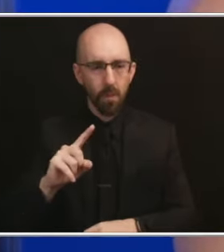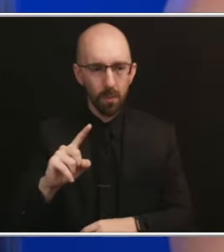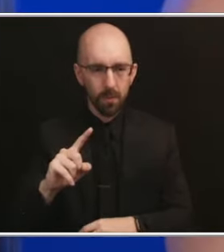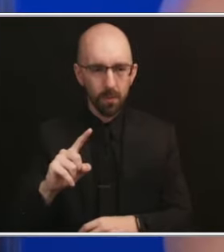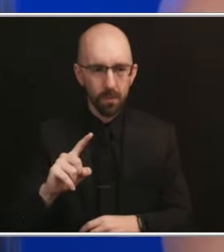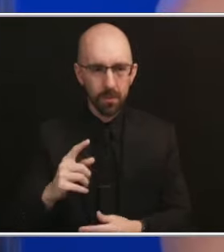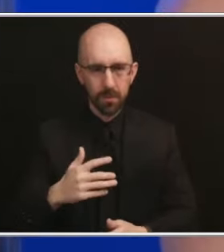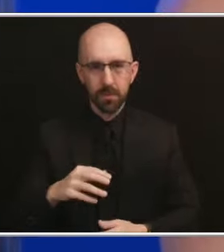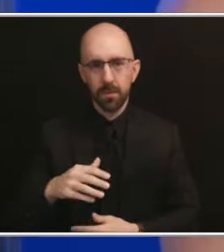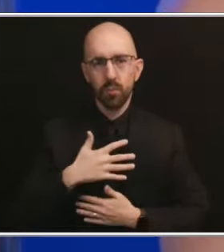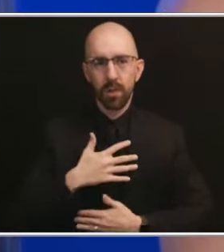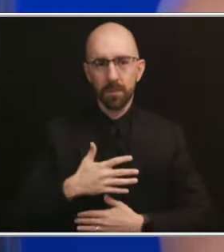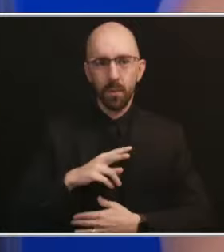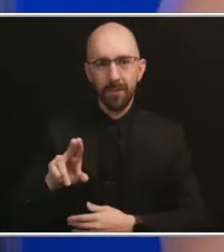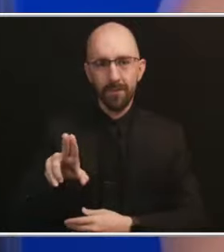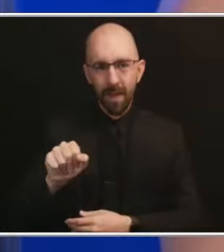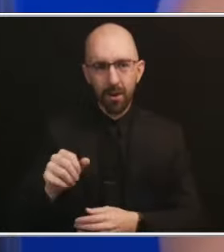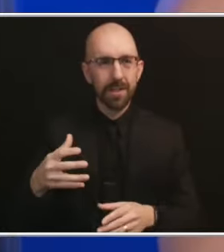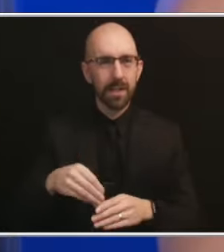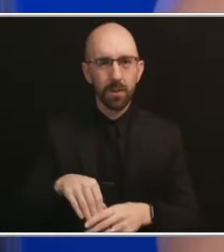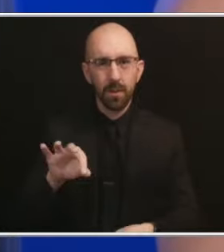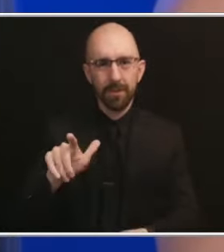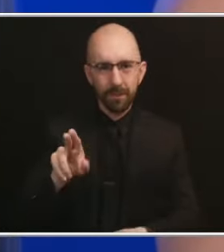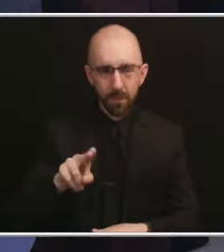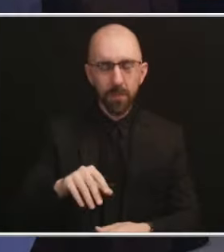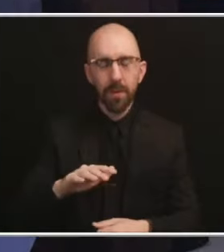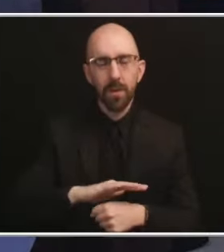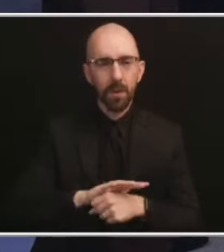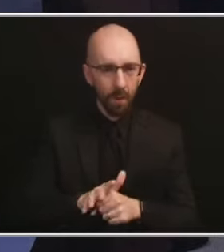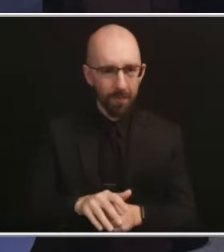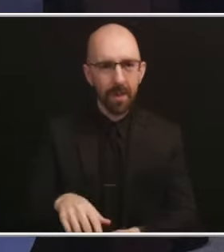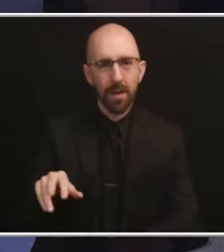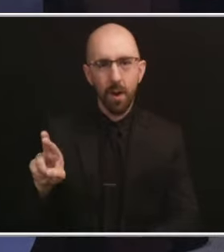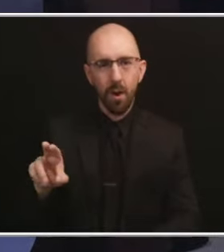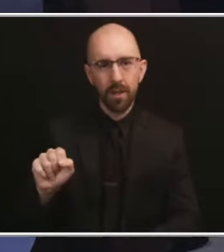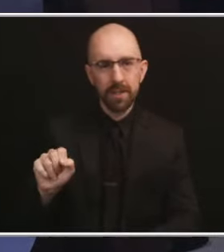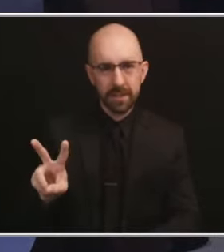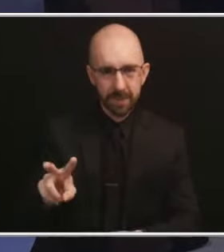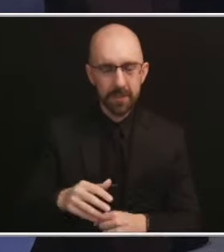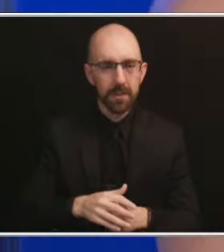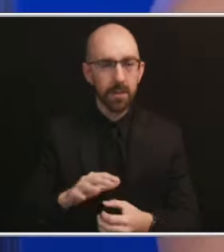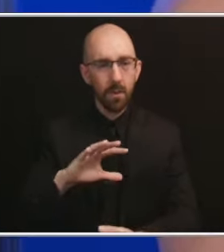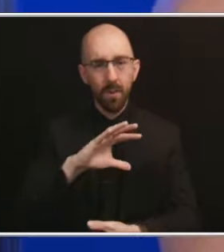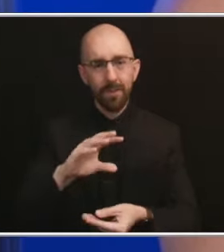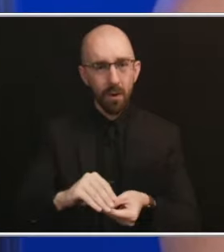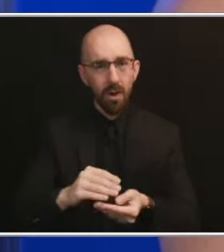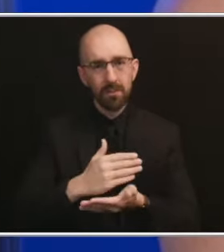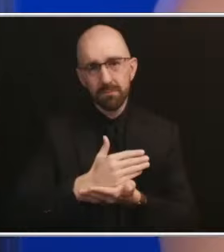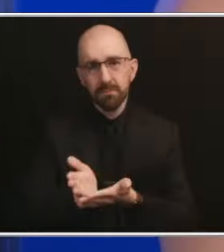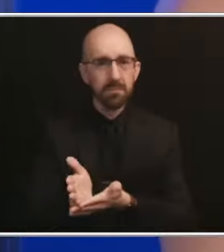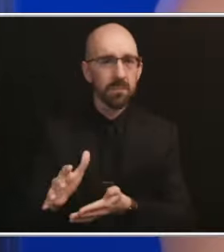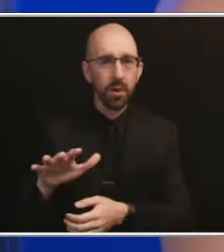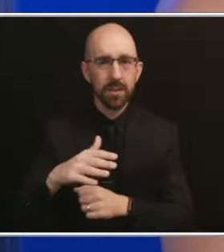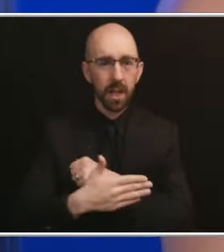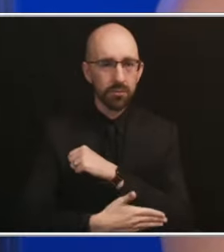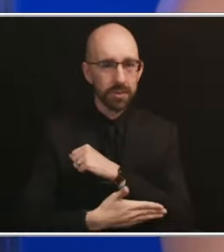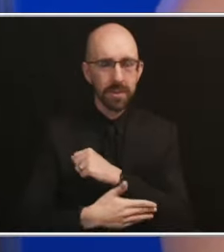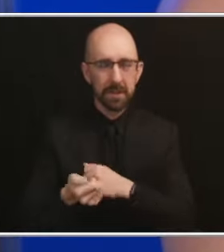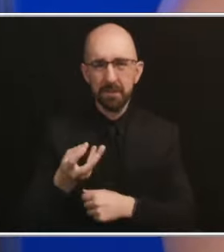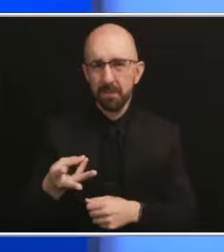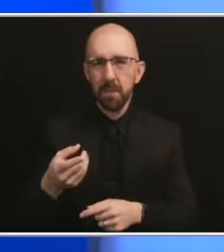viruses, including influenza, COVID-19, and RSV. And overall, across the nation now, remember a couple months ago, there was